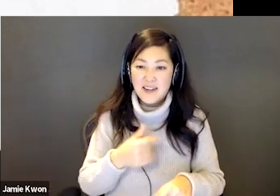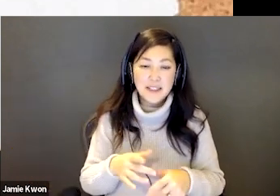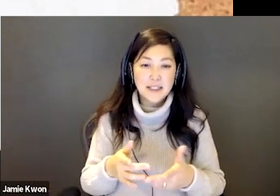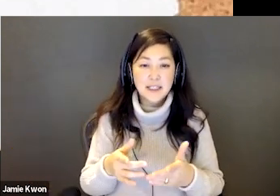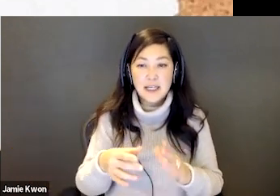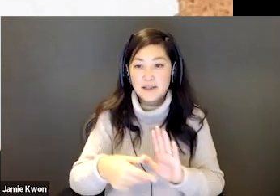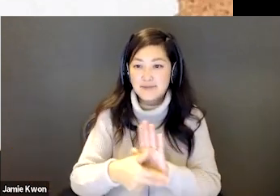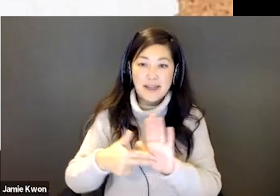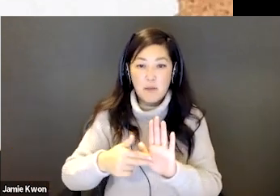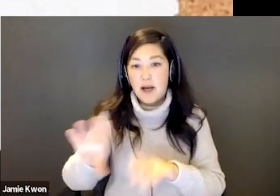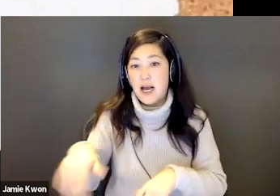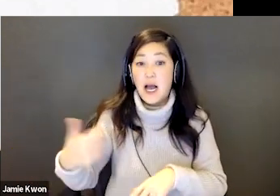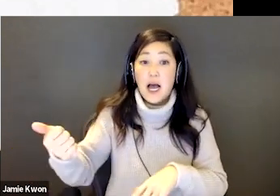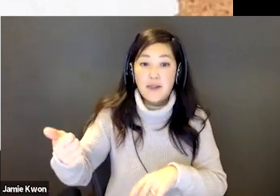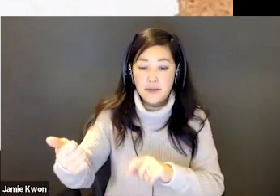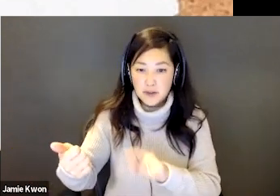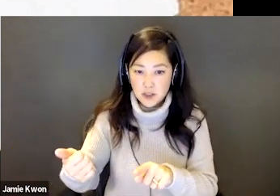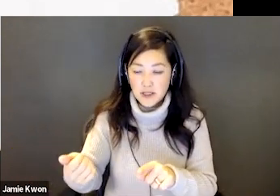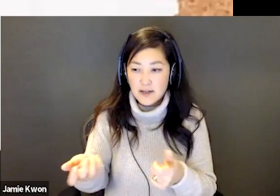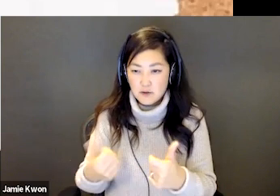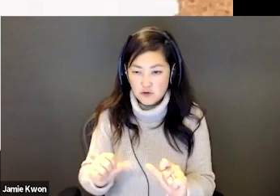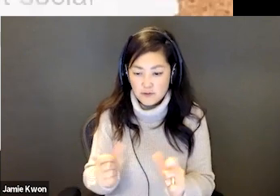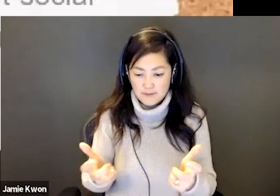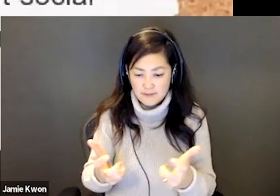the pursuit of conformity and a profit.